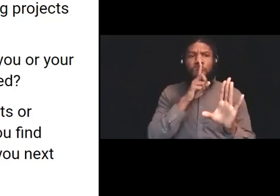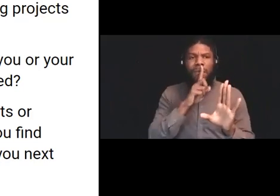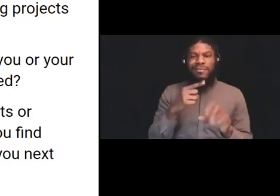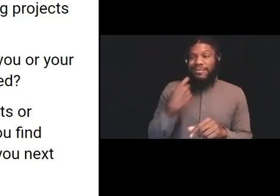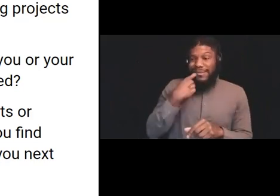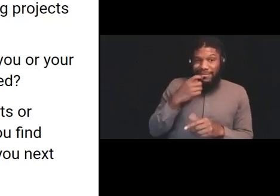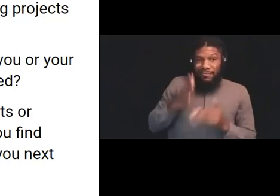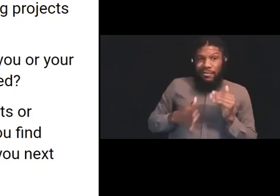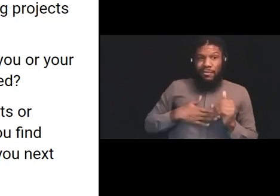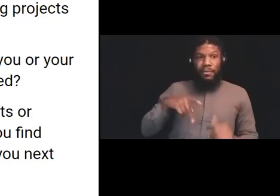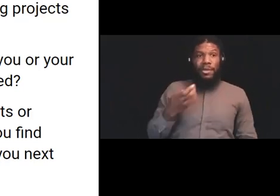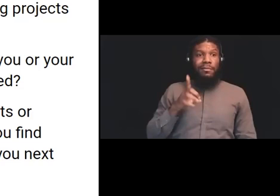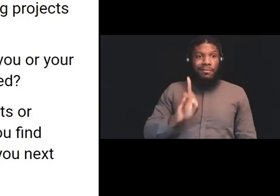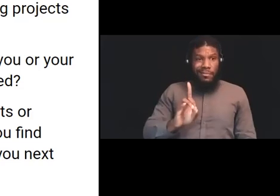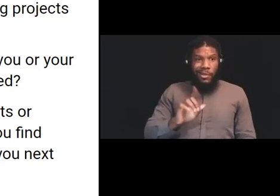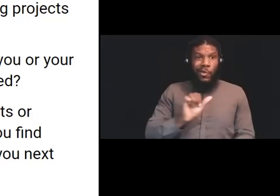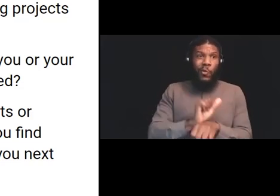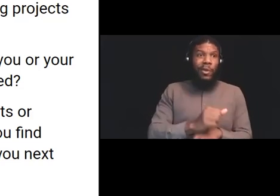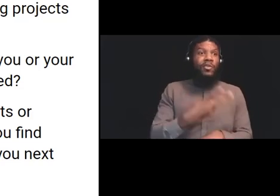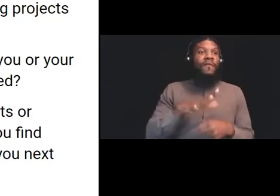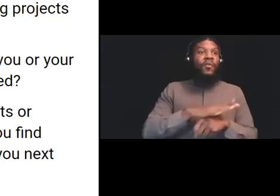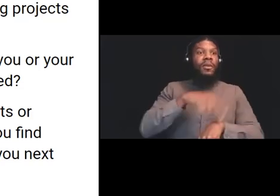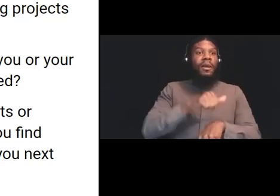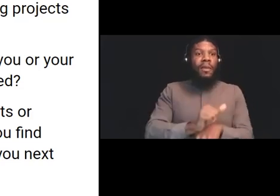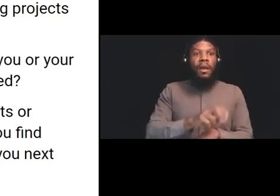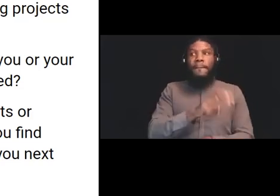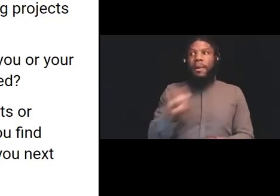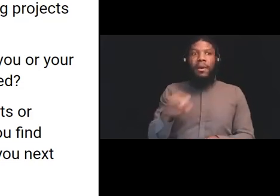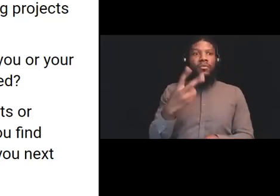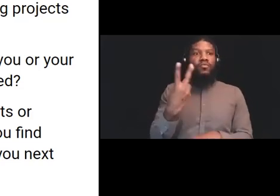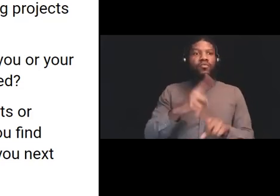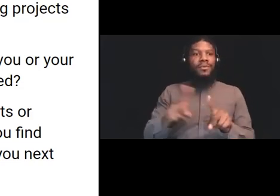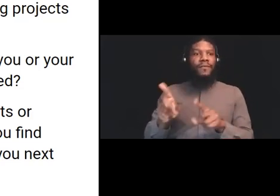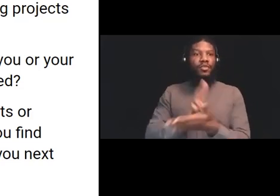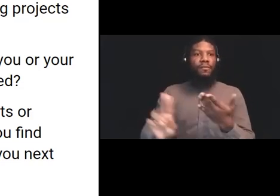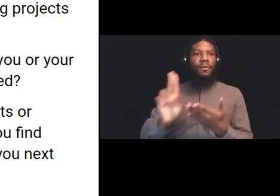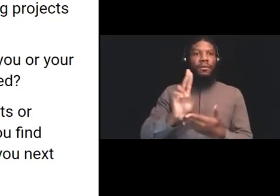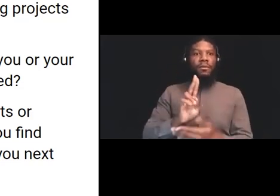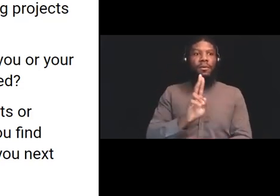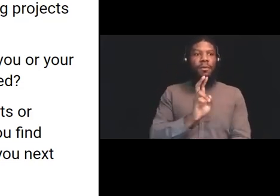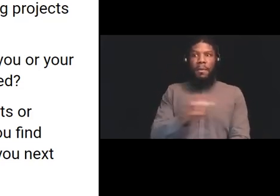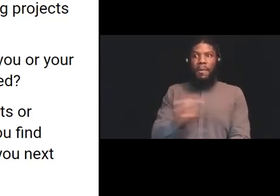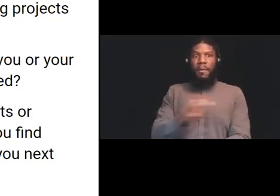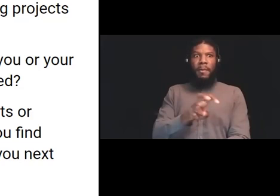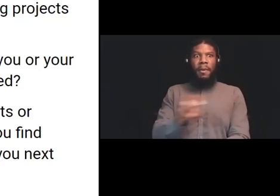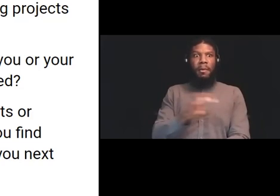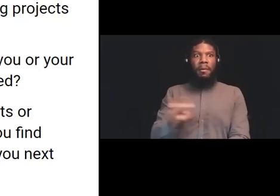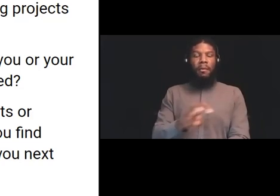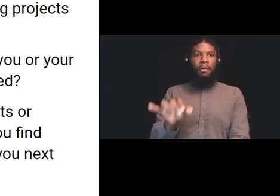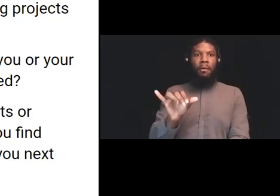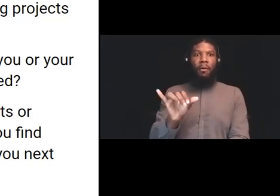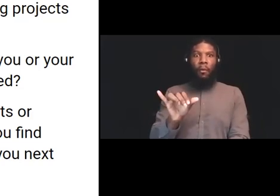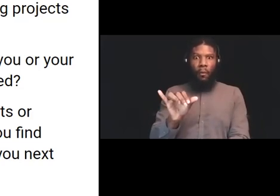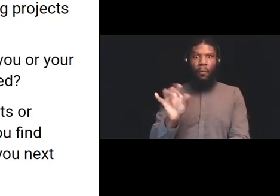I had just finished up my doctorate and was working two full-time jobs at two different universities. So it was kind of, you know, a